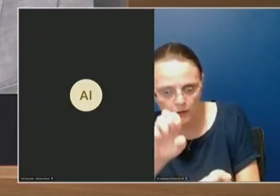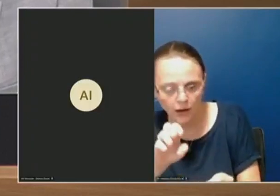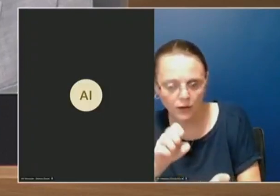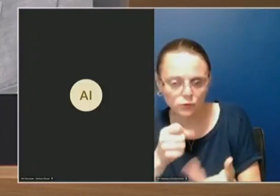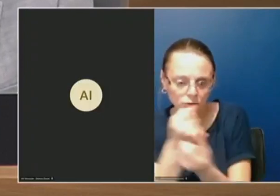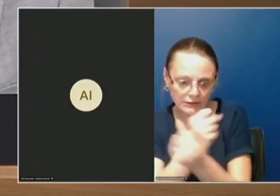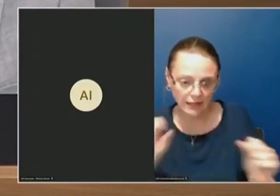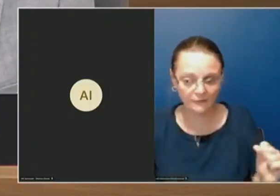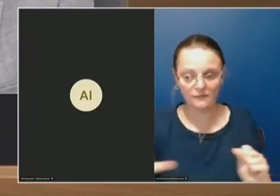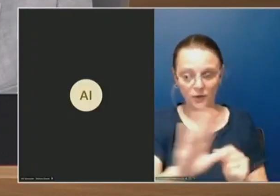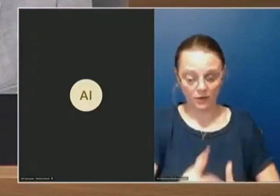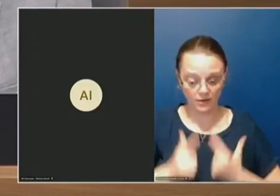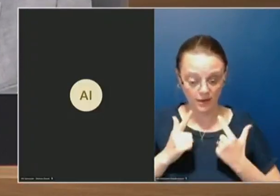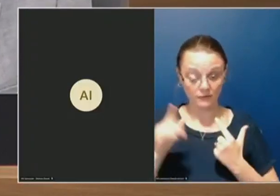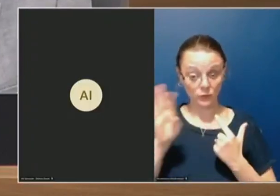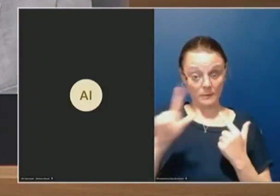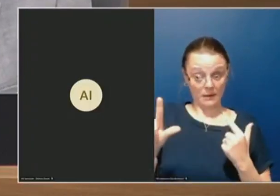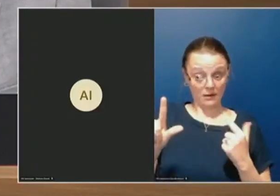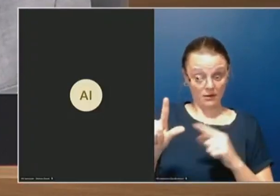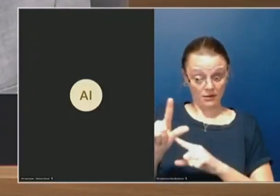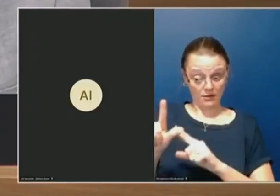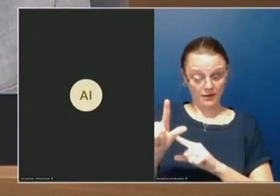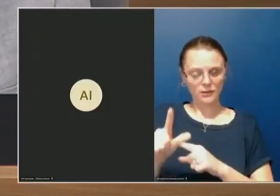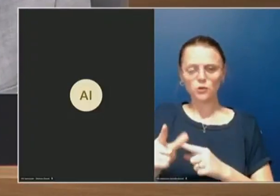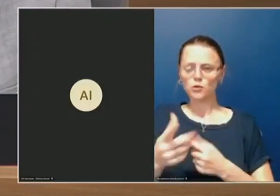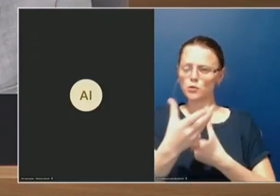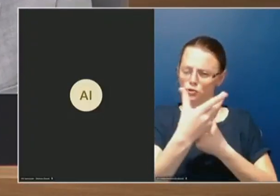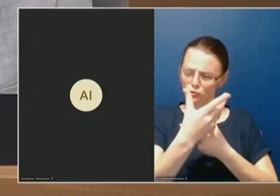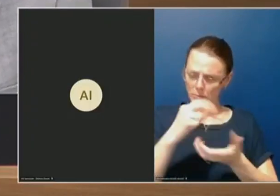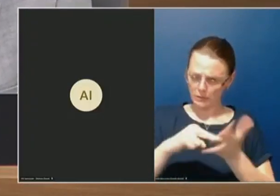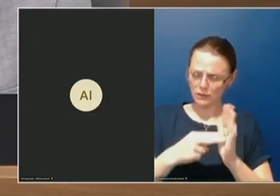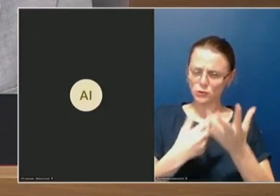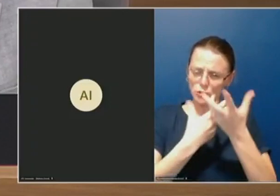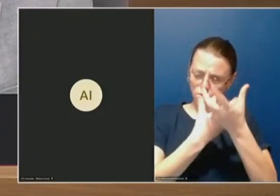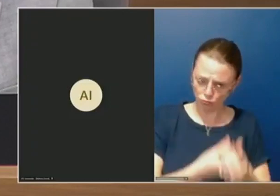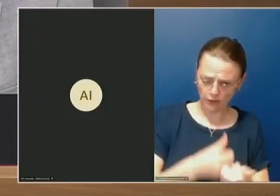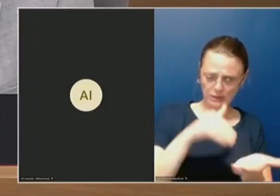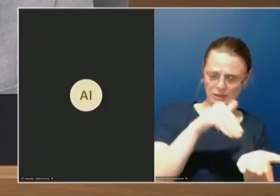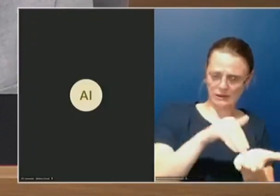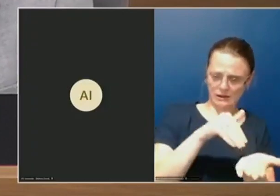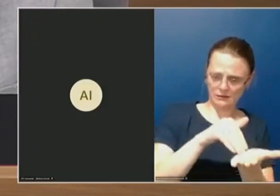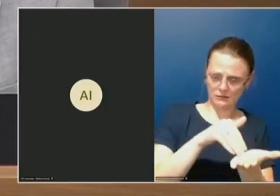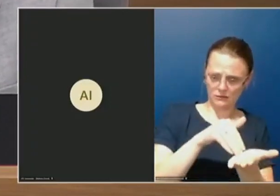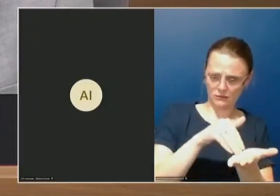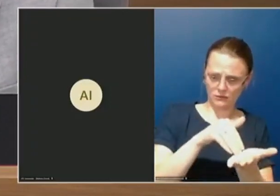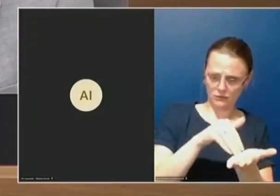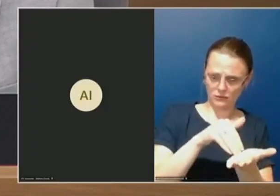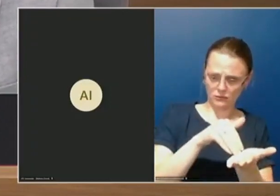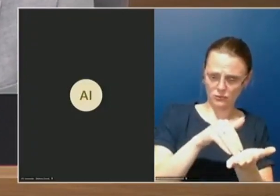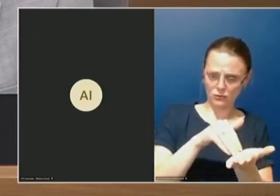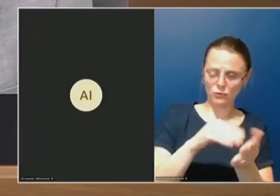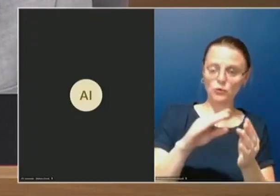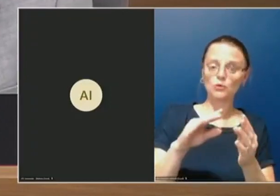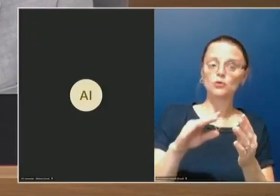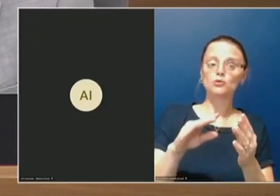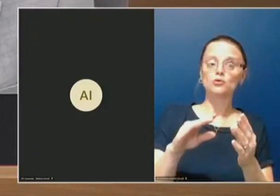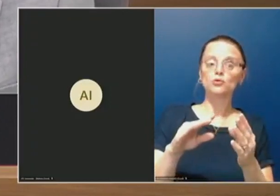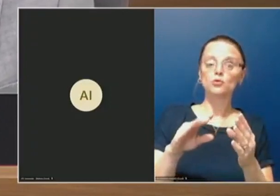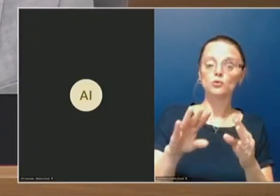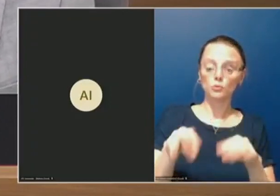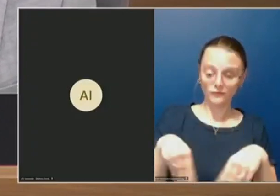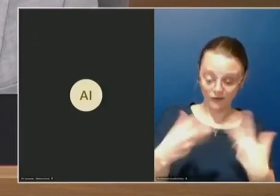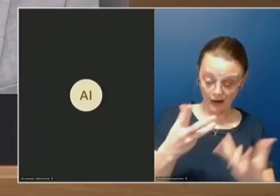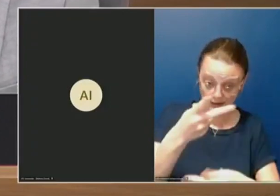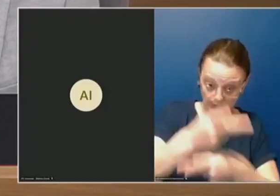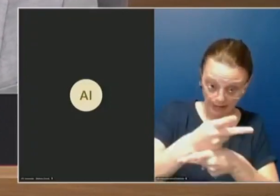me, the bill is about, do we trust physicians and other providers to practice without the influence of politicians and